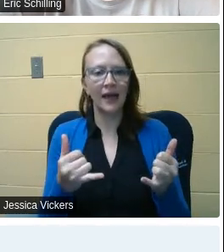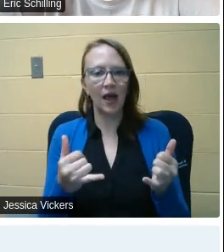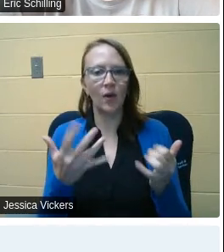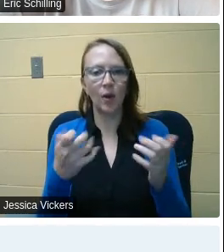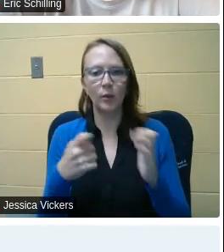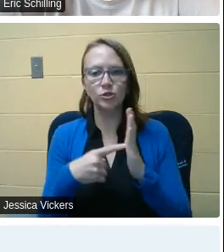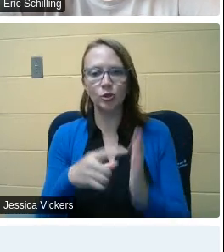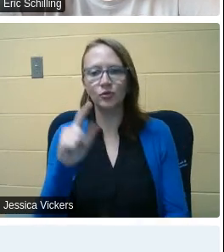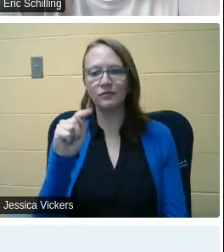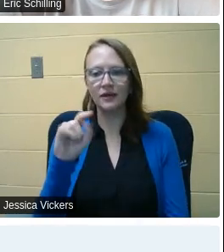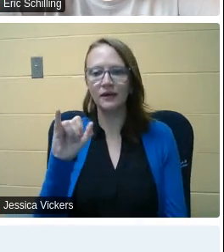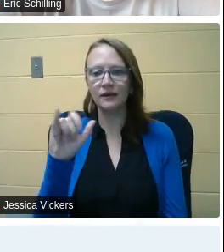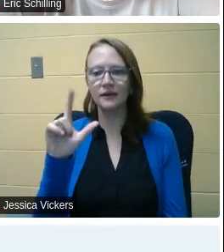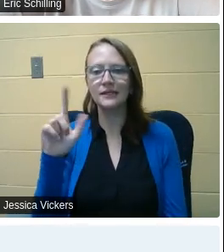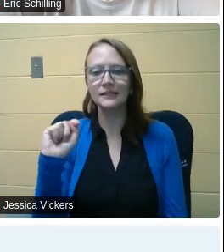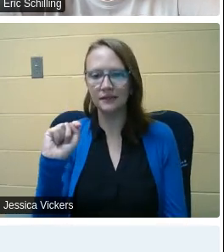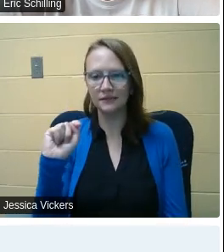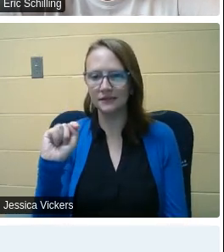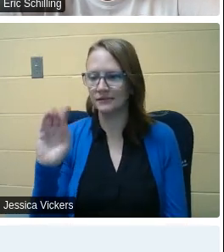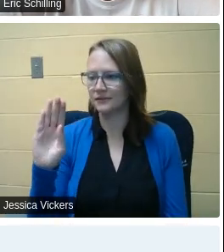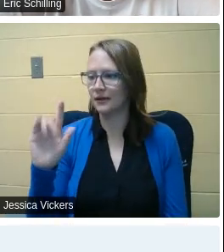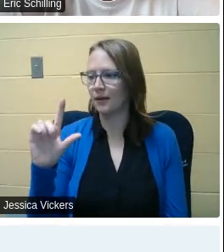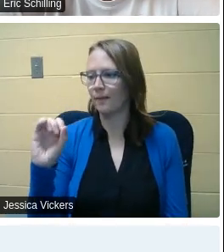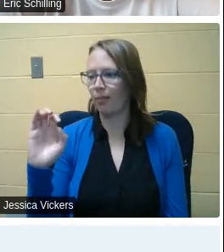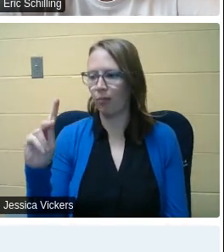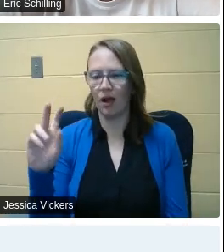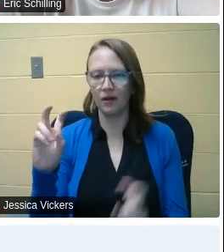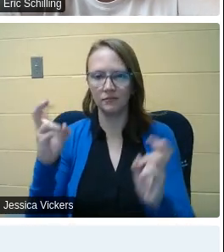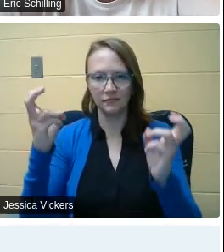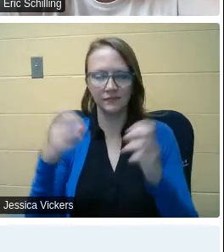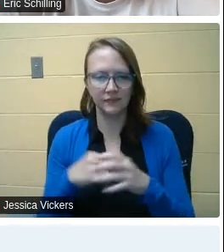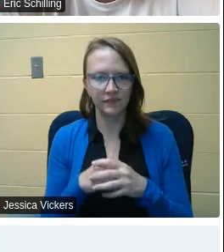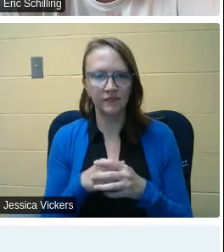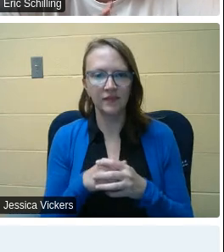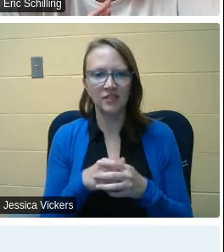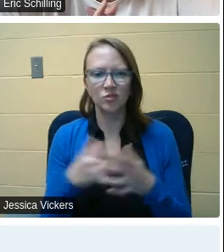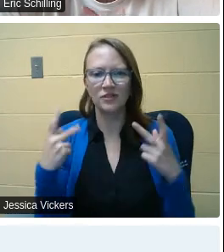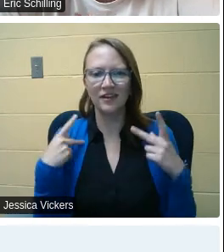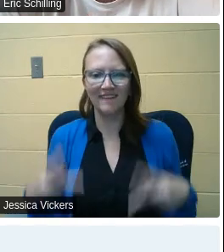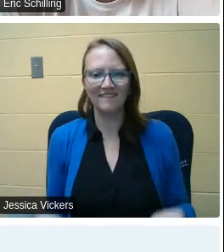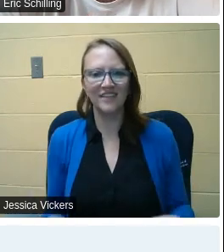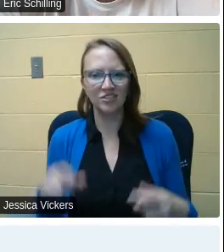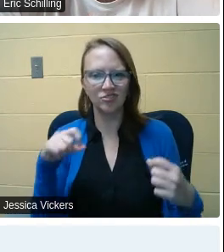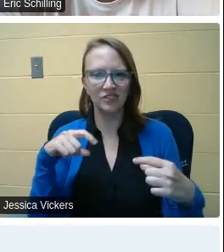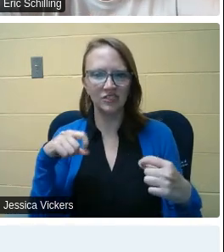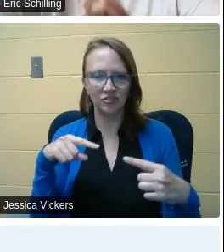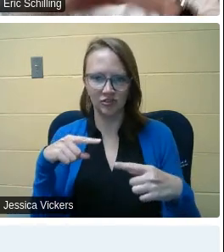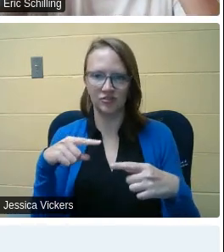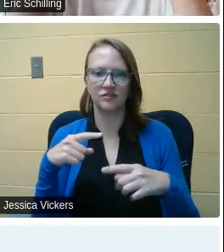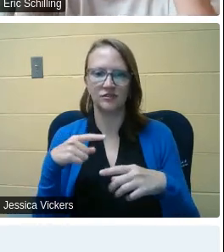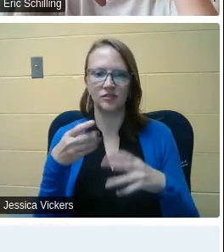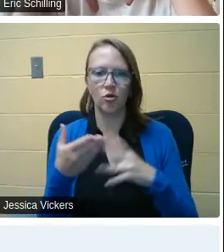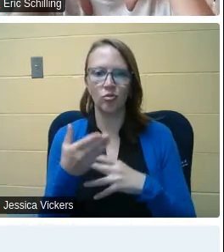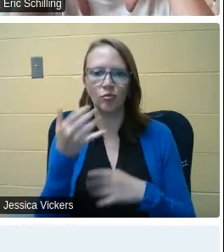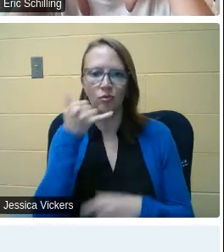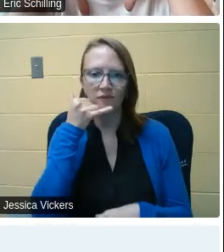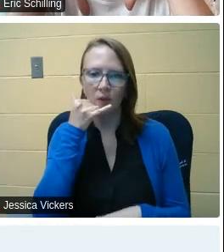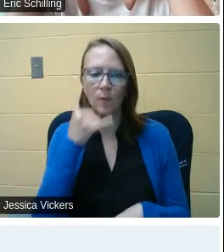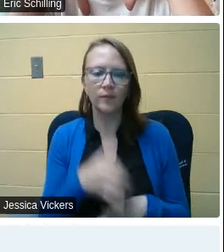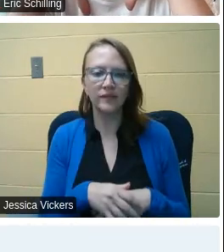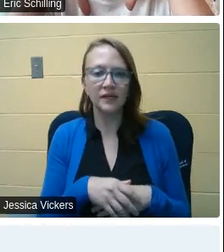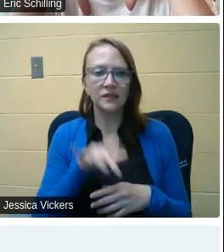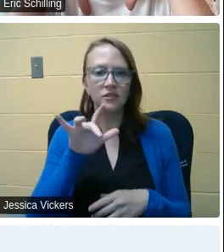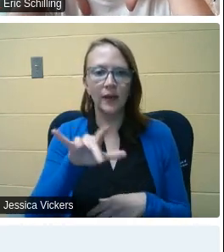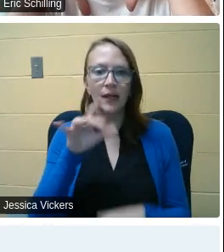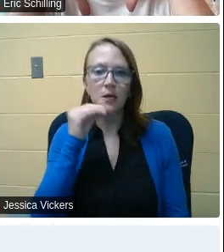is another really great use of the physical device sensors. So I clicked, sorry, I'll go back in. I clicked the home button up at the top to go back to